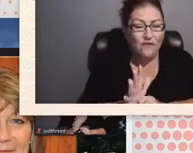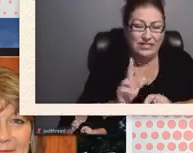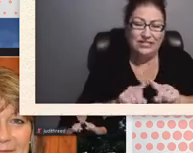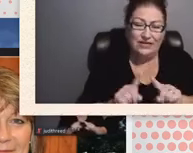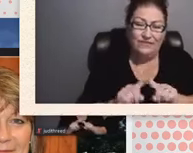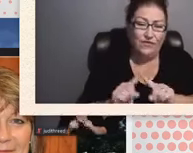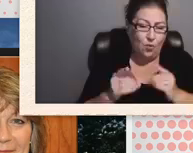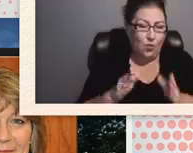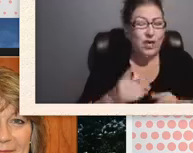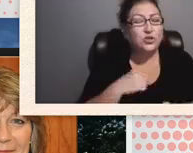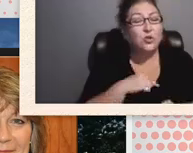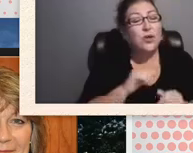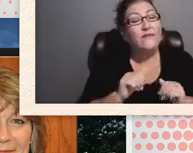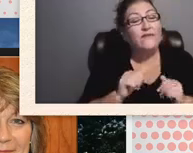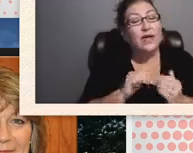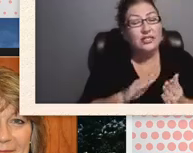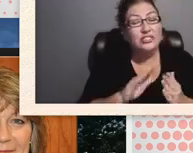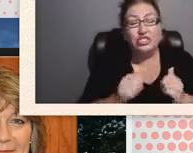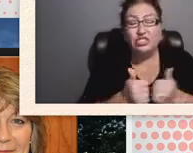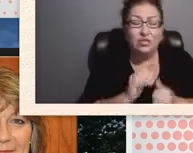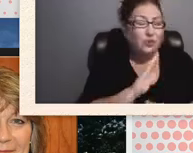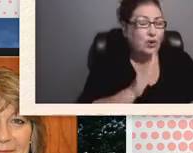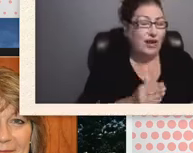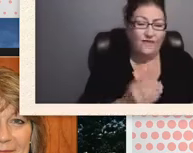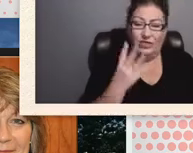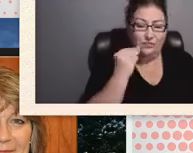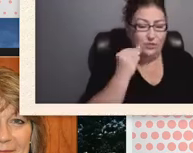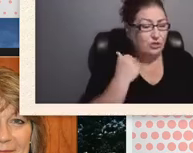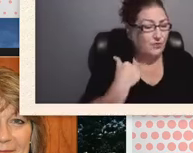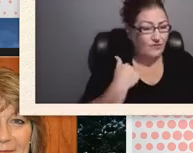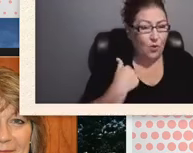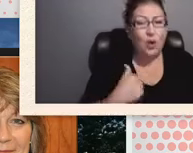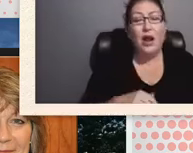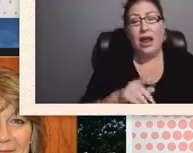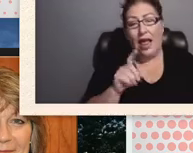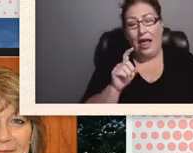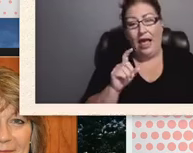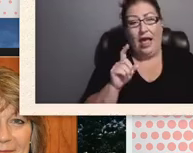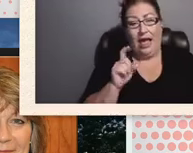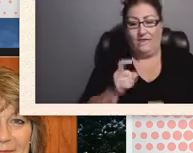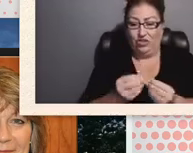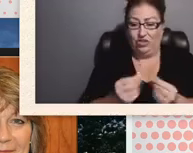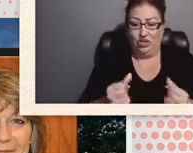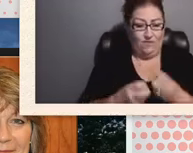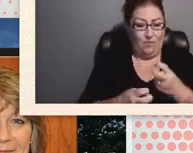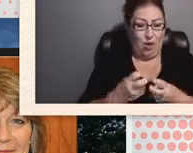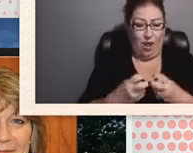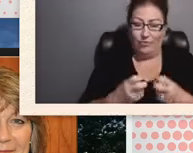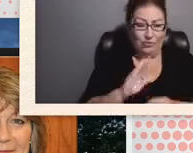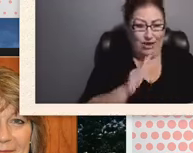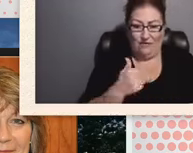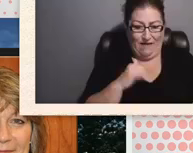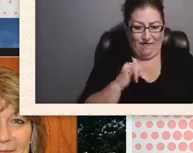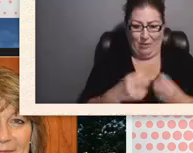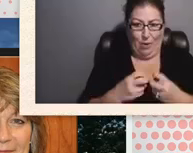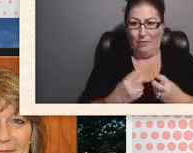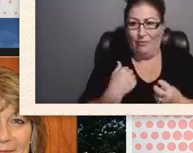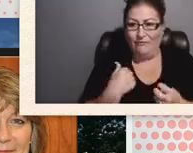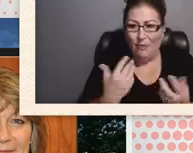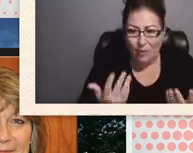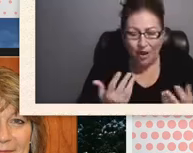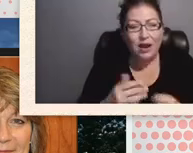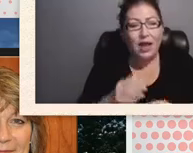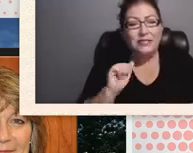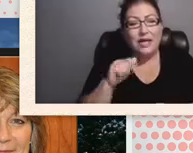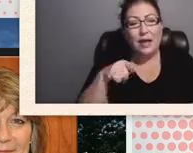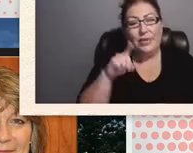facing challenges we've never faced before and having to solve problems we've never had to solve before. As APD's